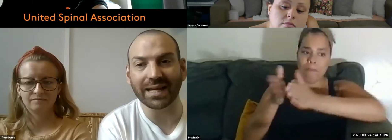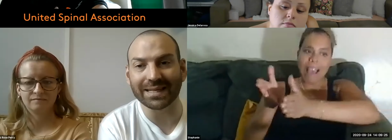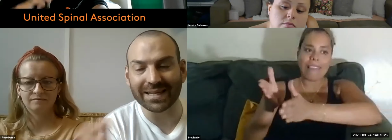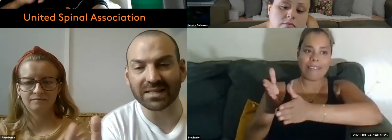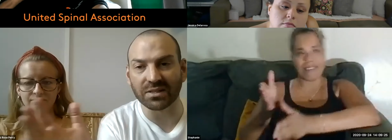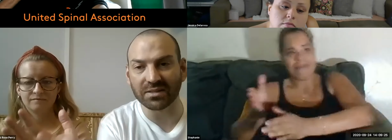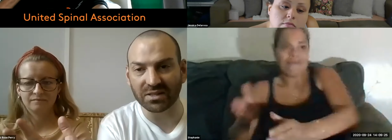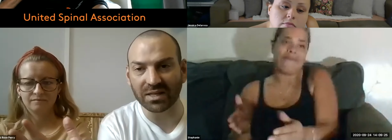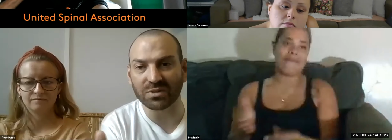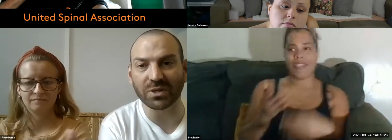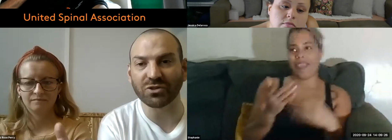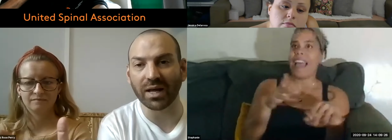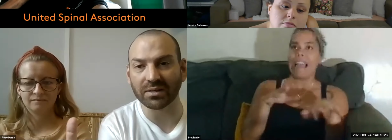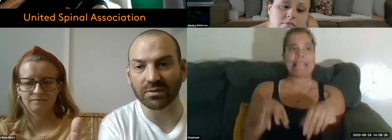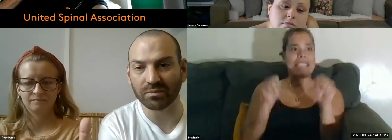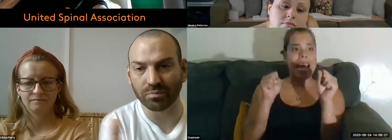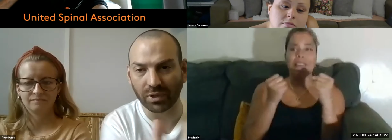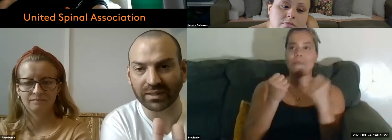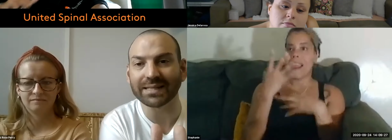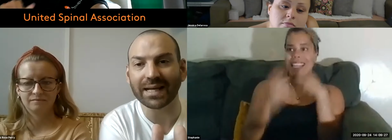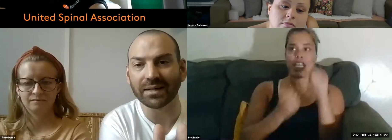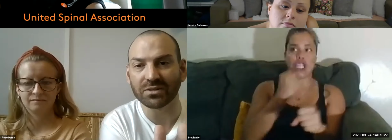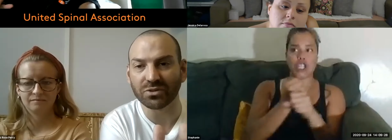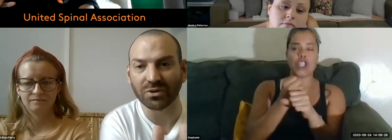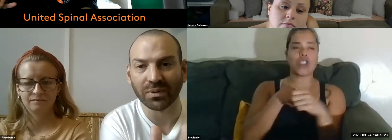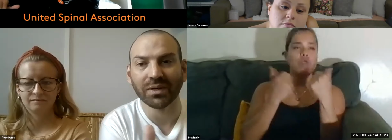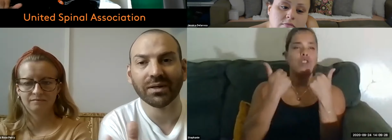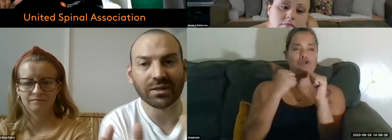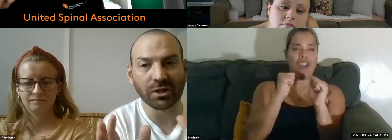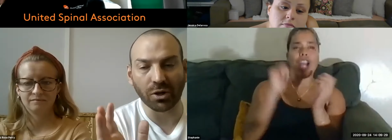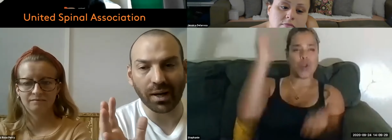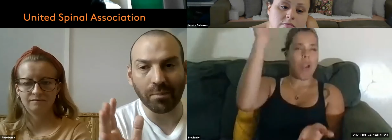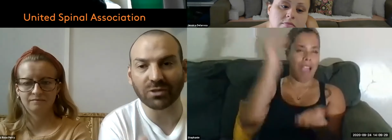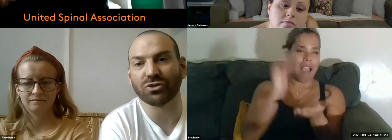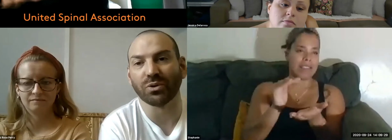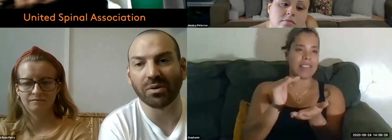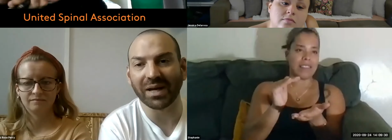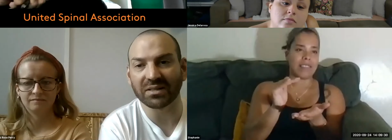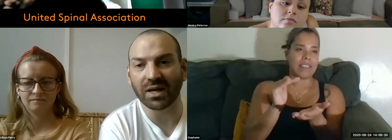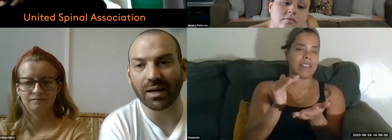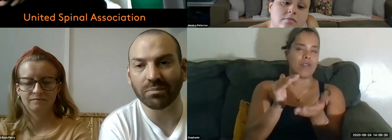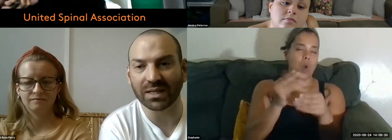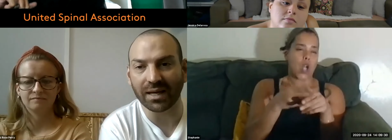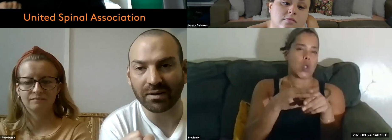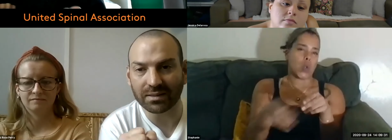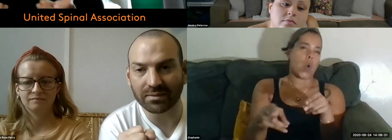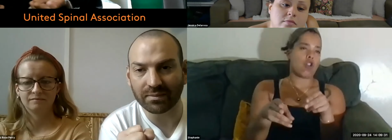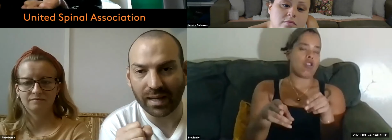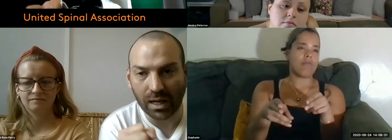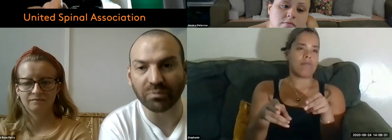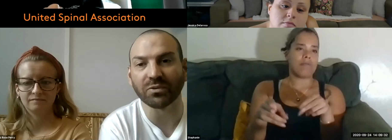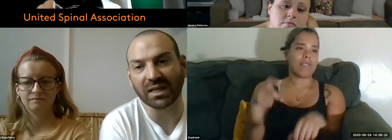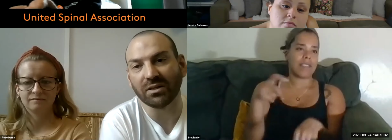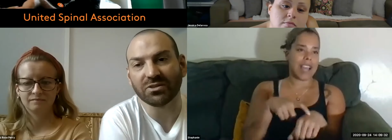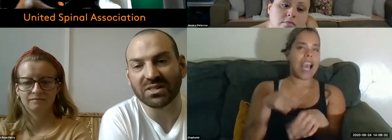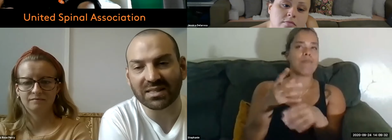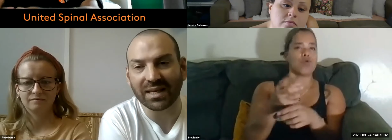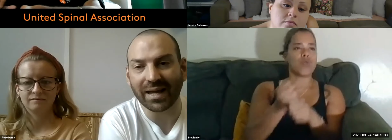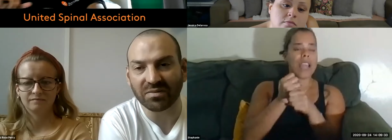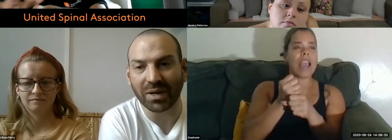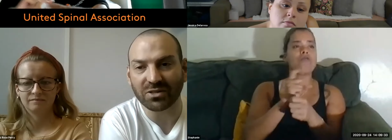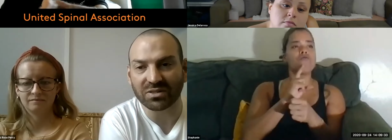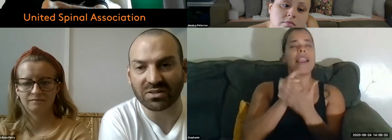that take years and years and years. We try and bring that down into, a much shorter amount of time to get helpful